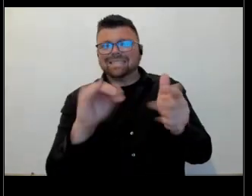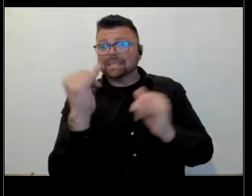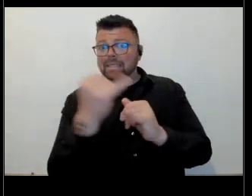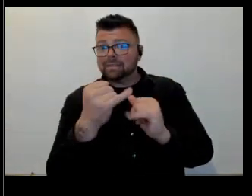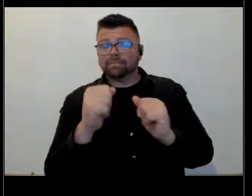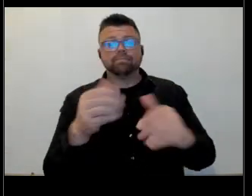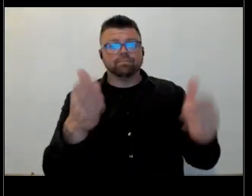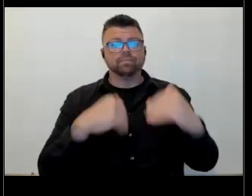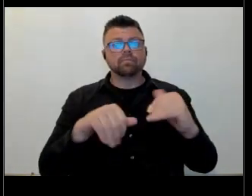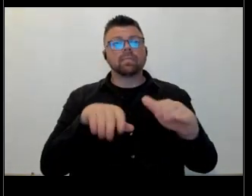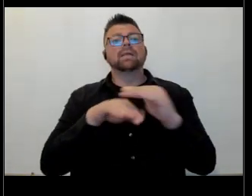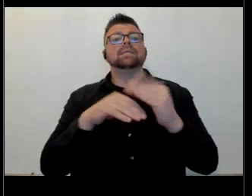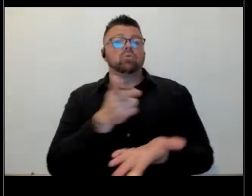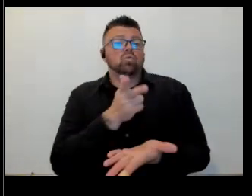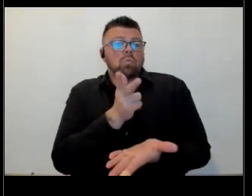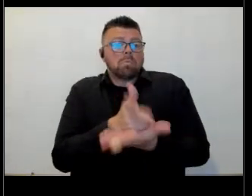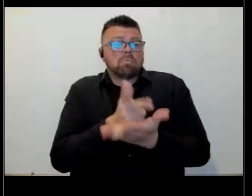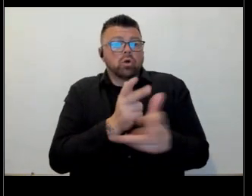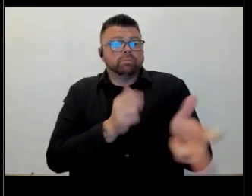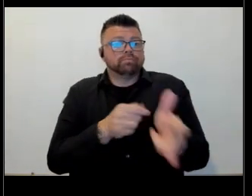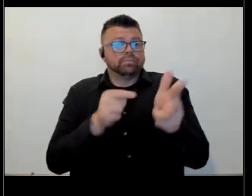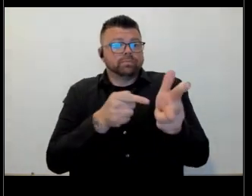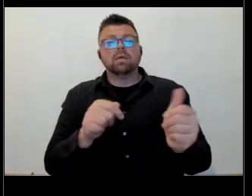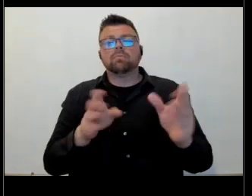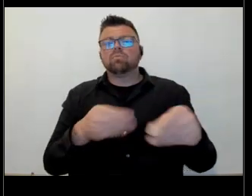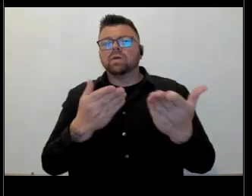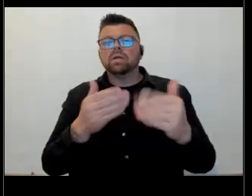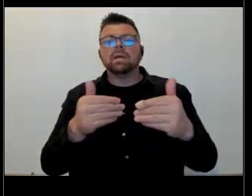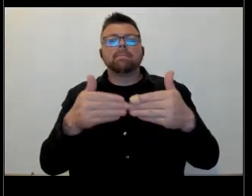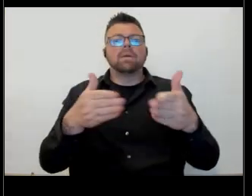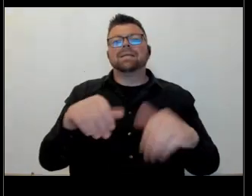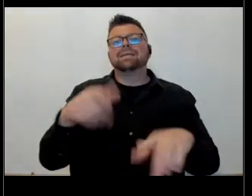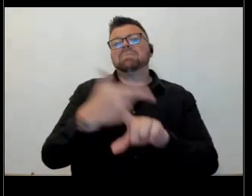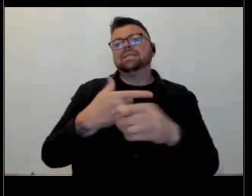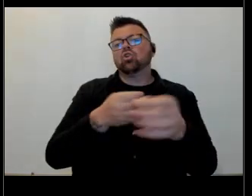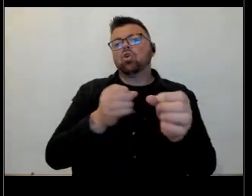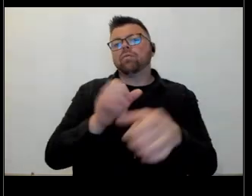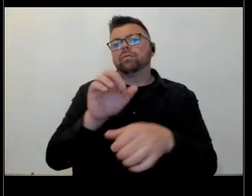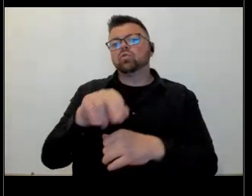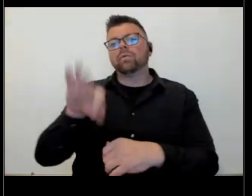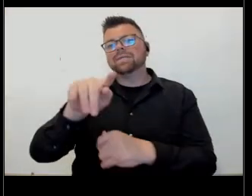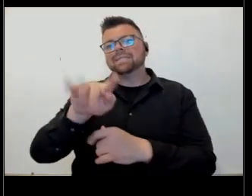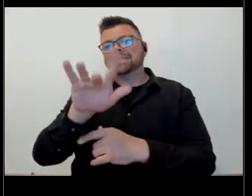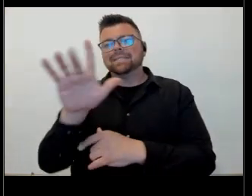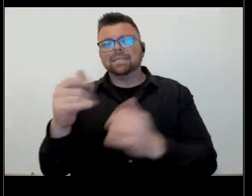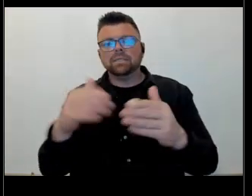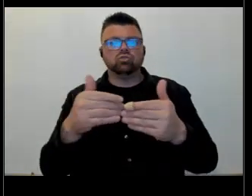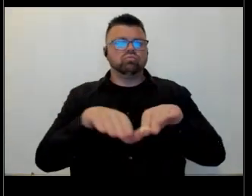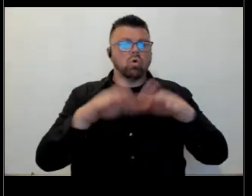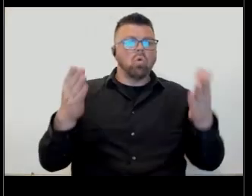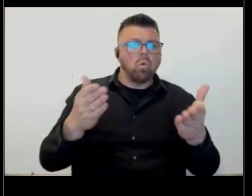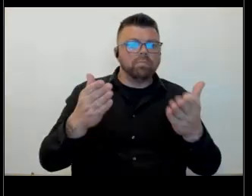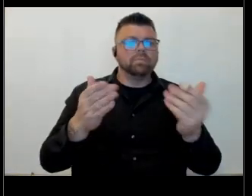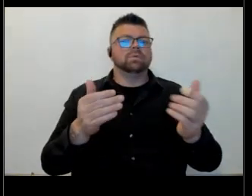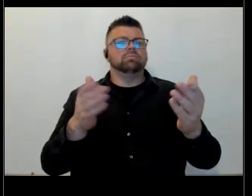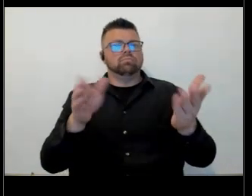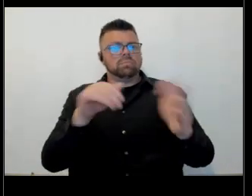Accessible parking spaces serving a public leasing office or a facility to open to the public